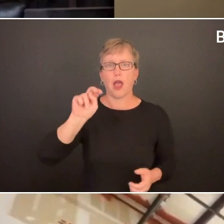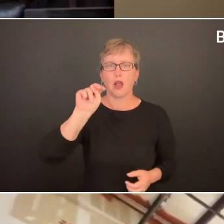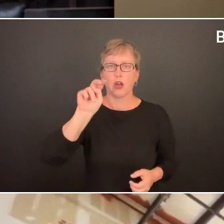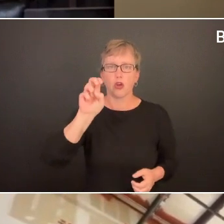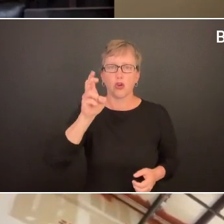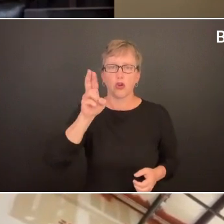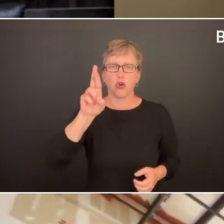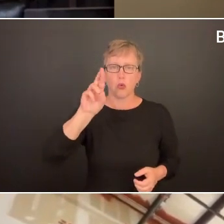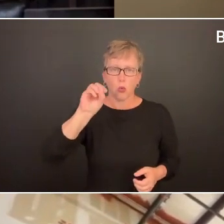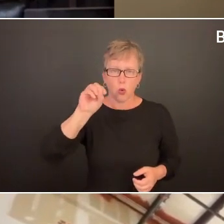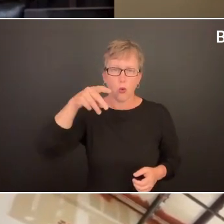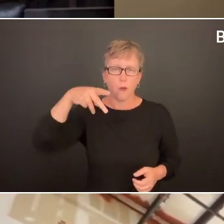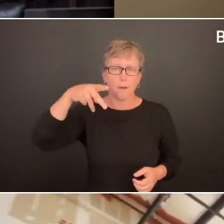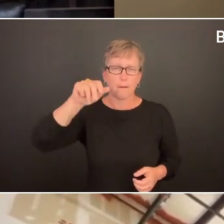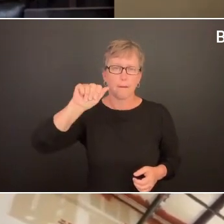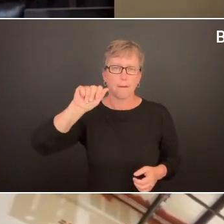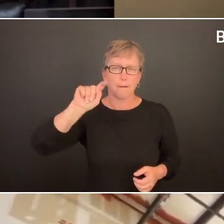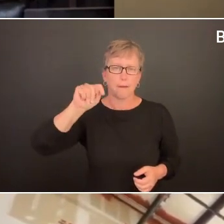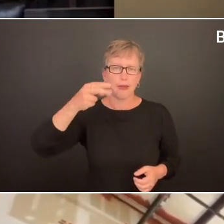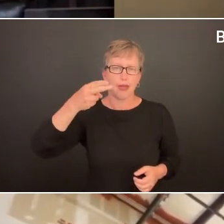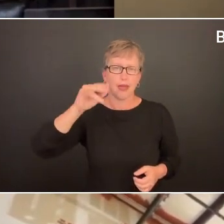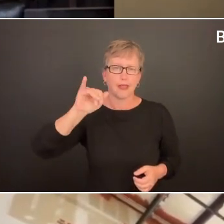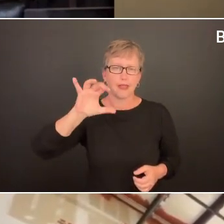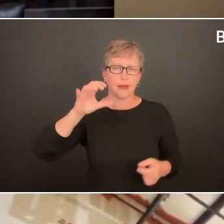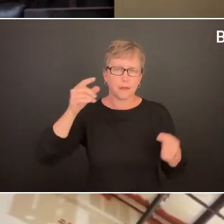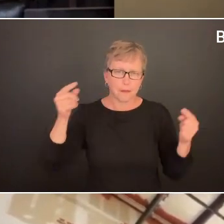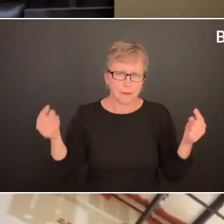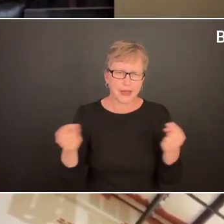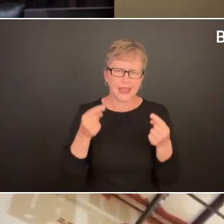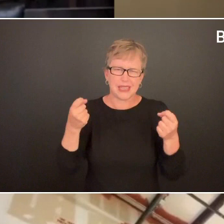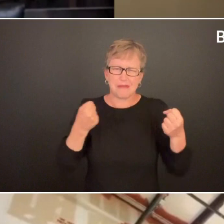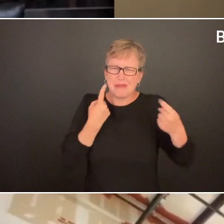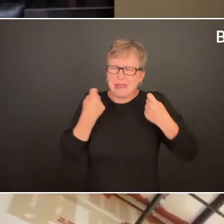pain. Okay. And so